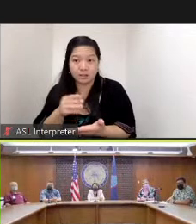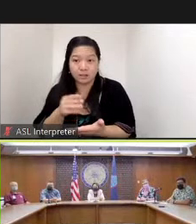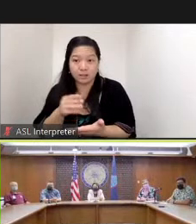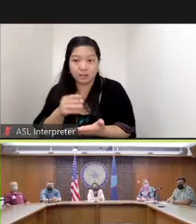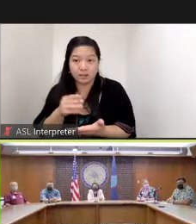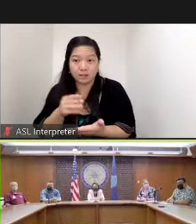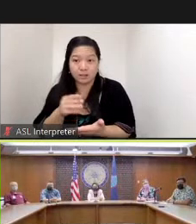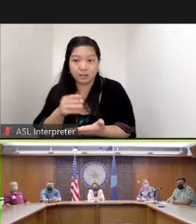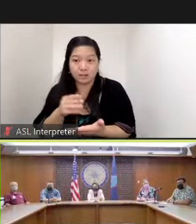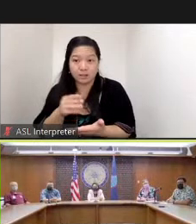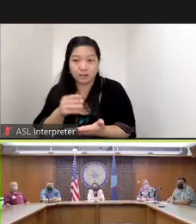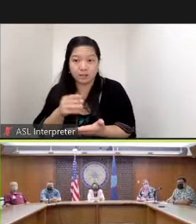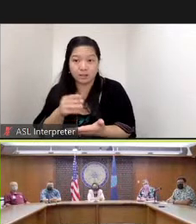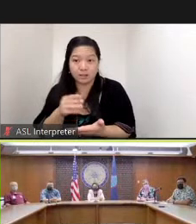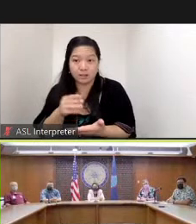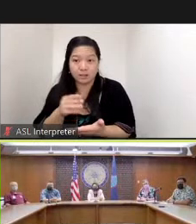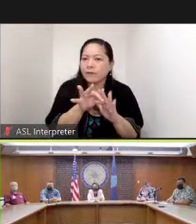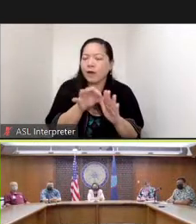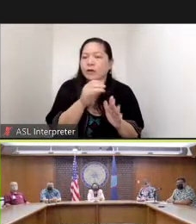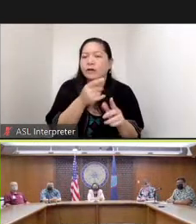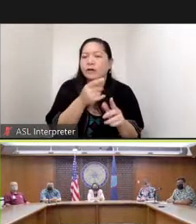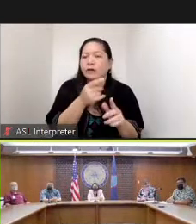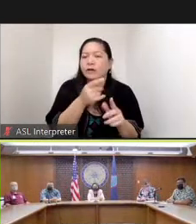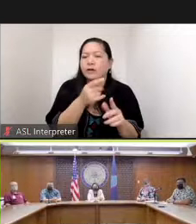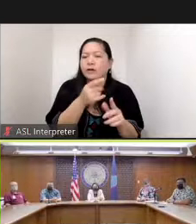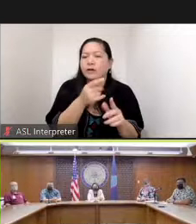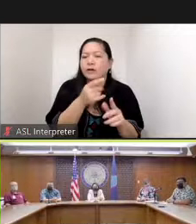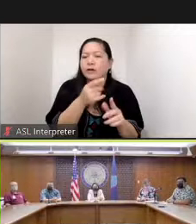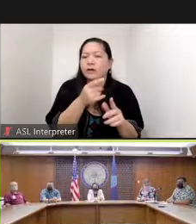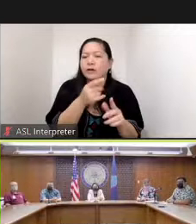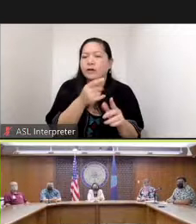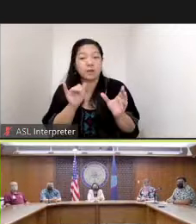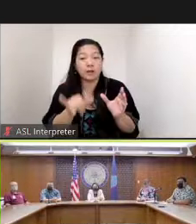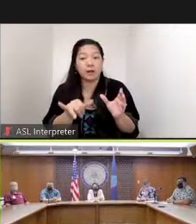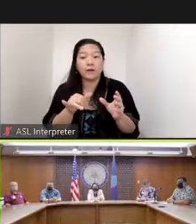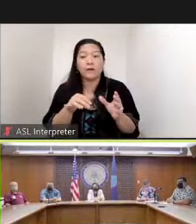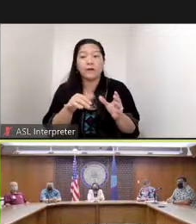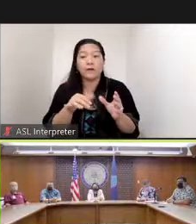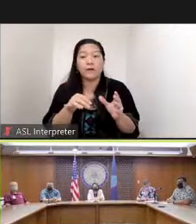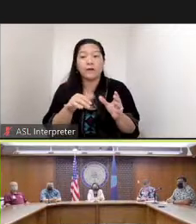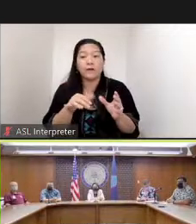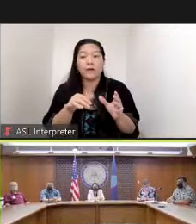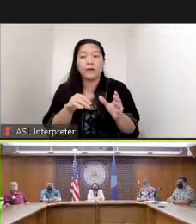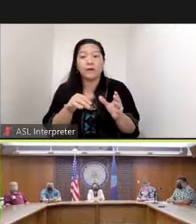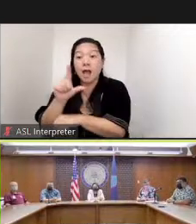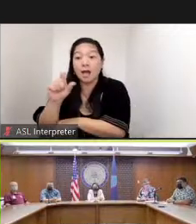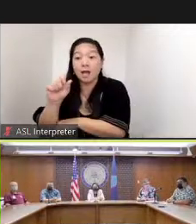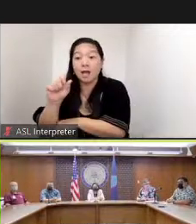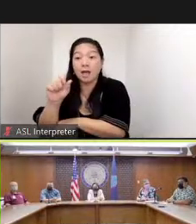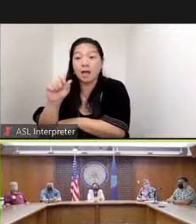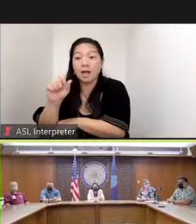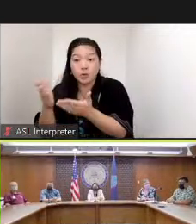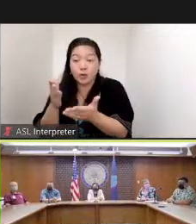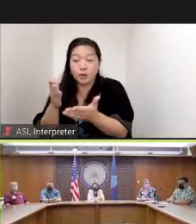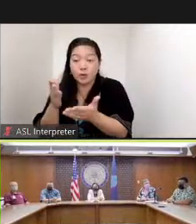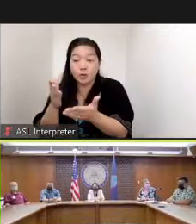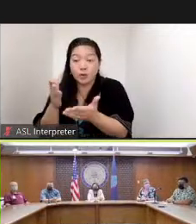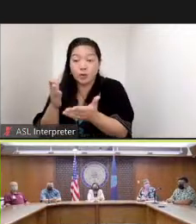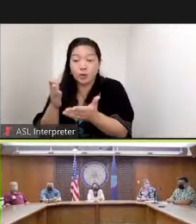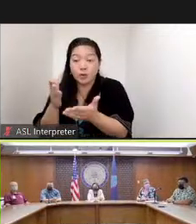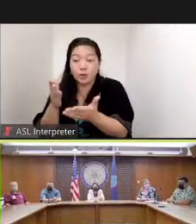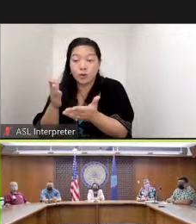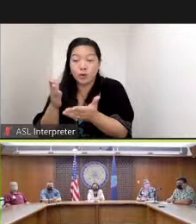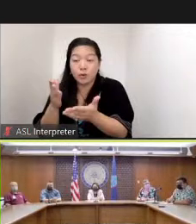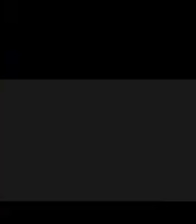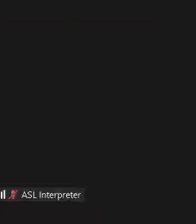industry data from the death certificates and found that laborers, homemakers, managers, and food service workers were at higher risk